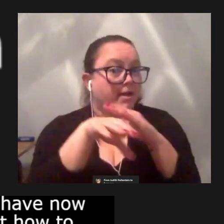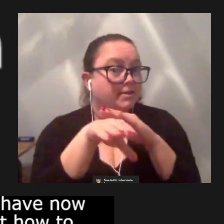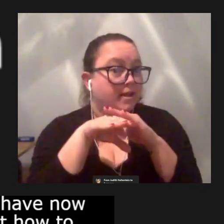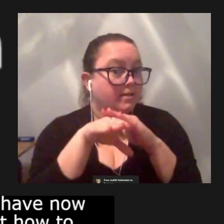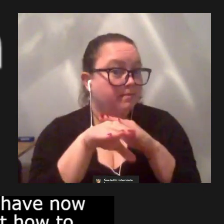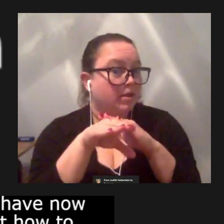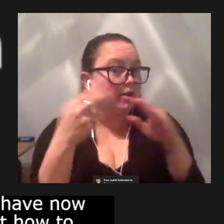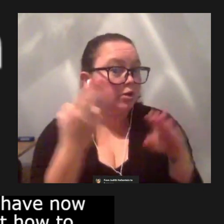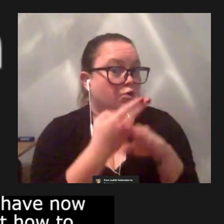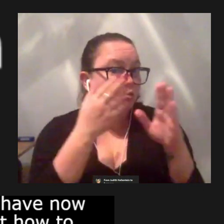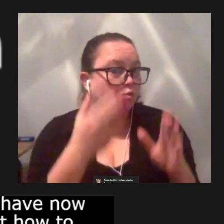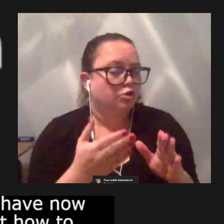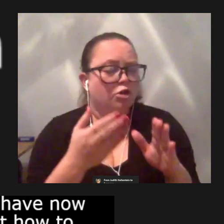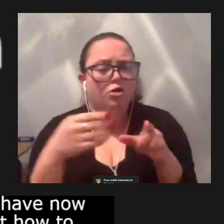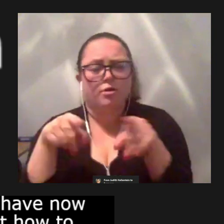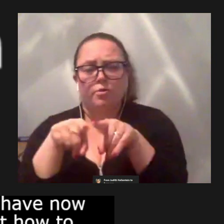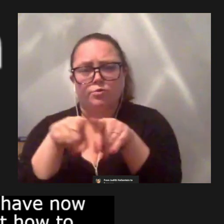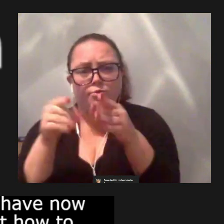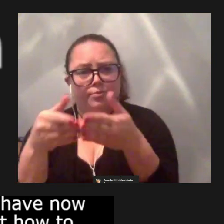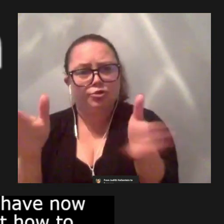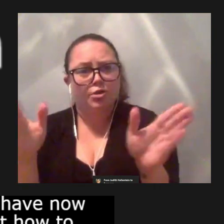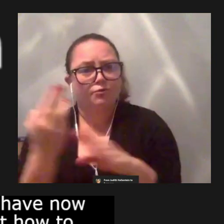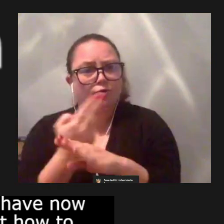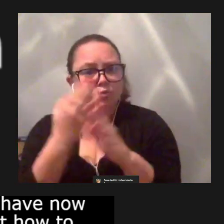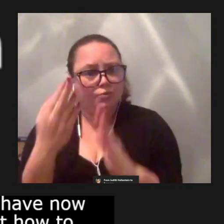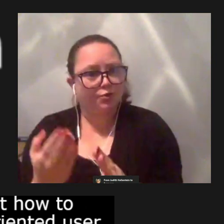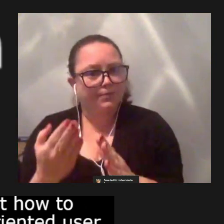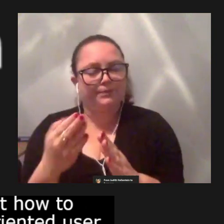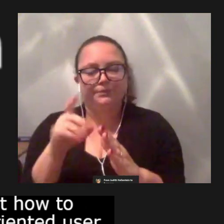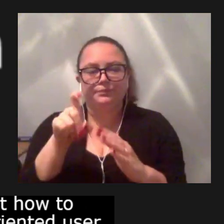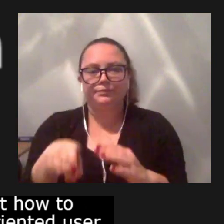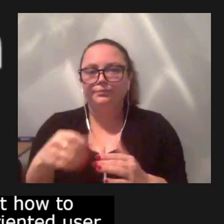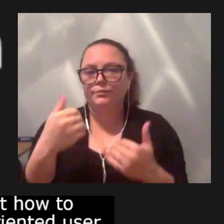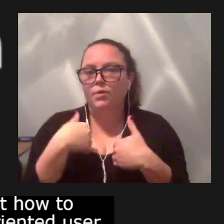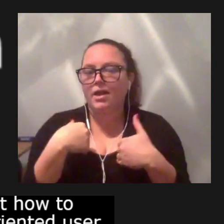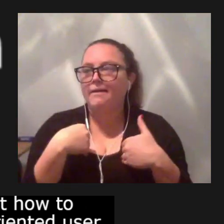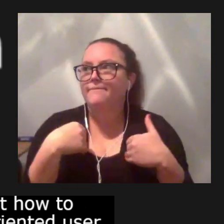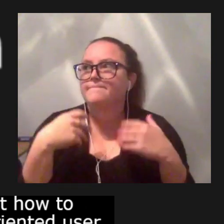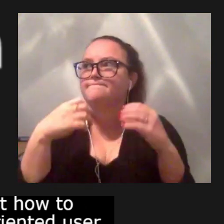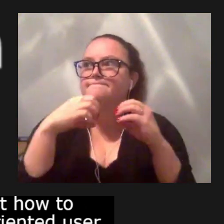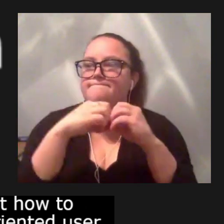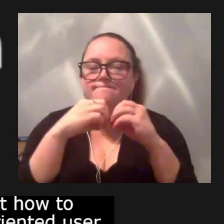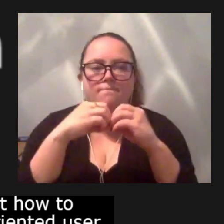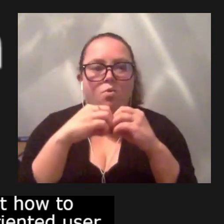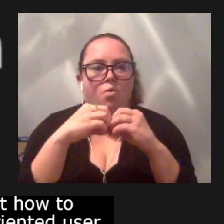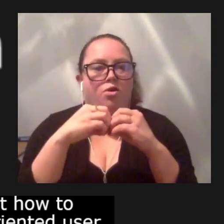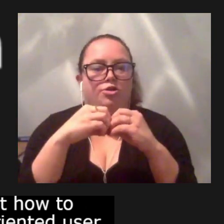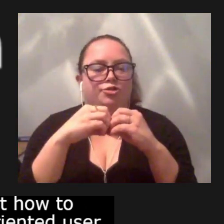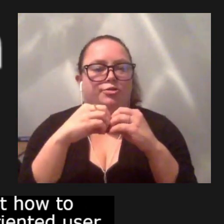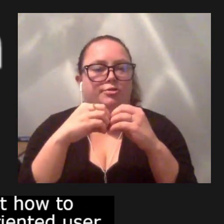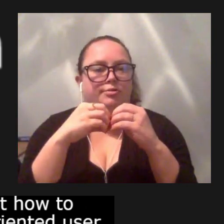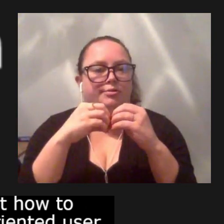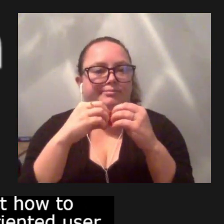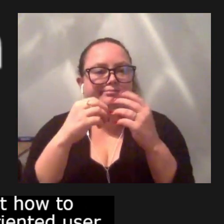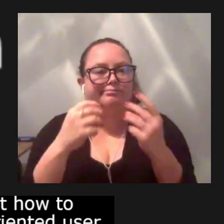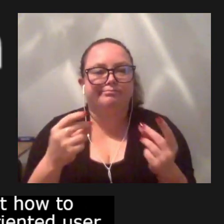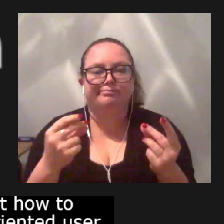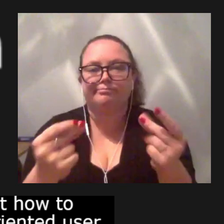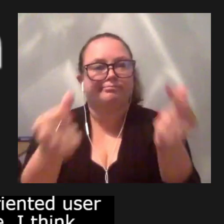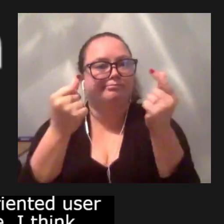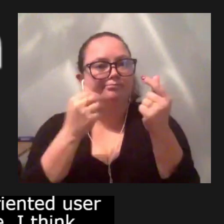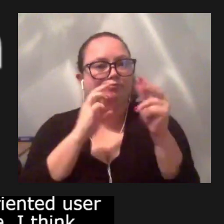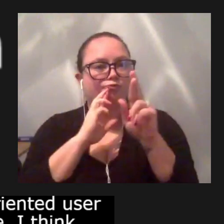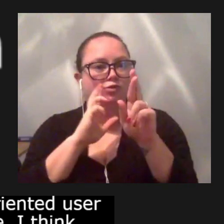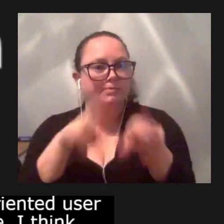general user. And there needs to be more, I think, on the fly customization, more responsiveness, if you